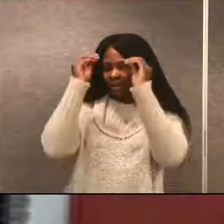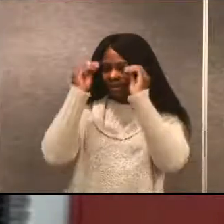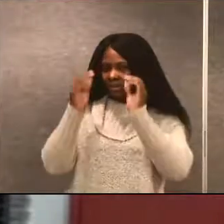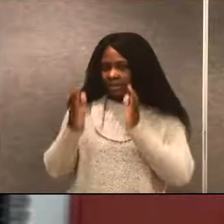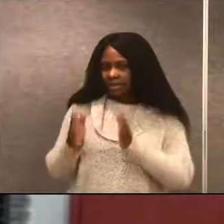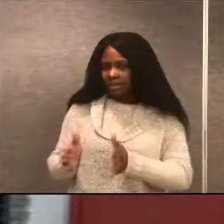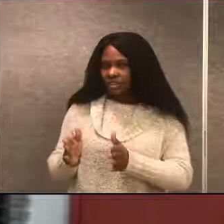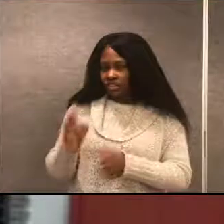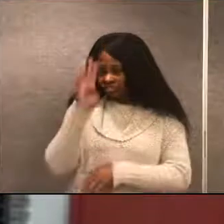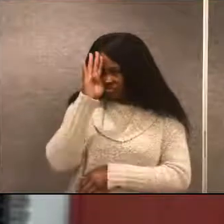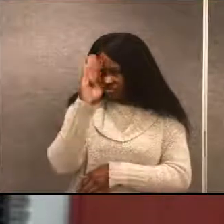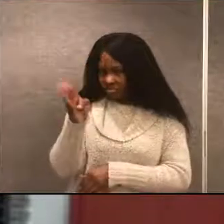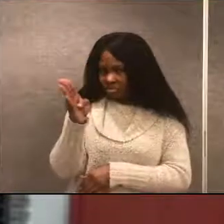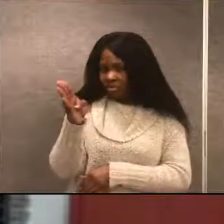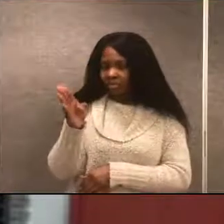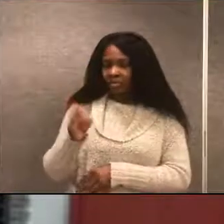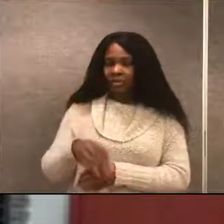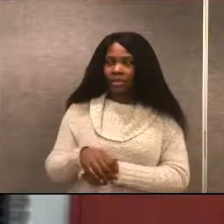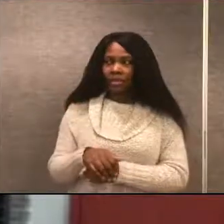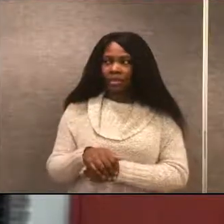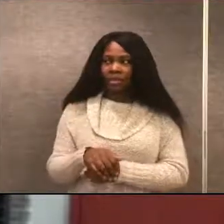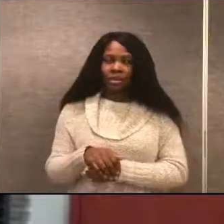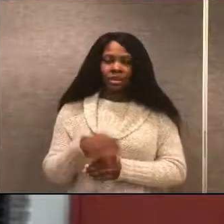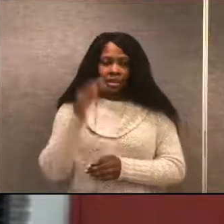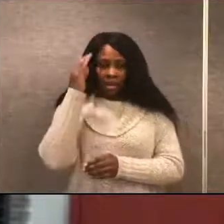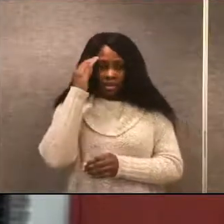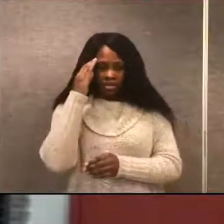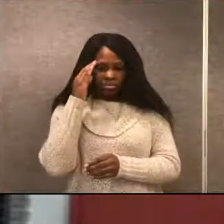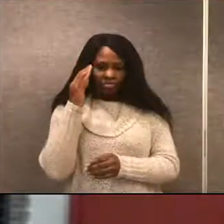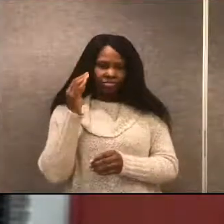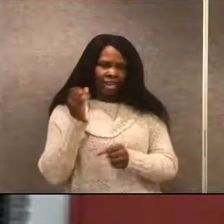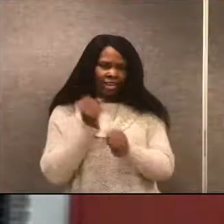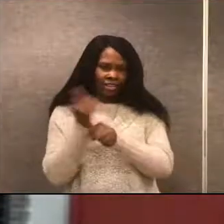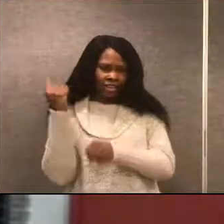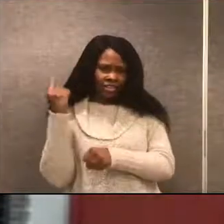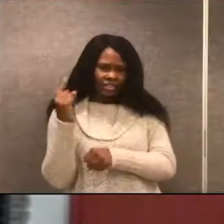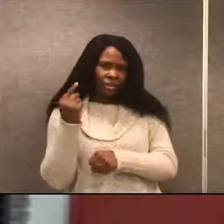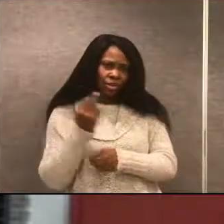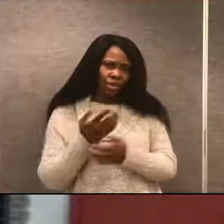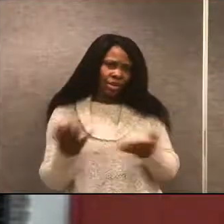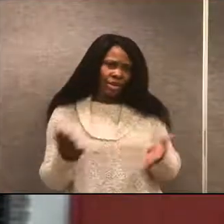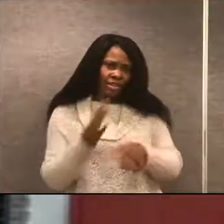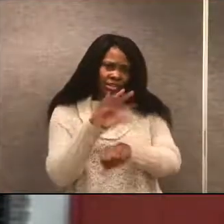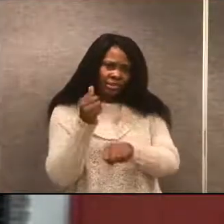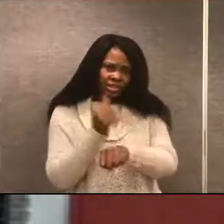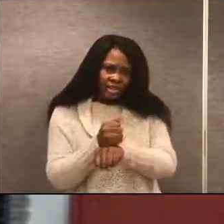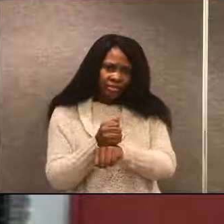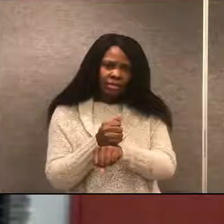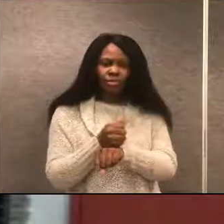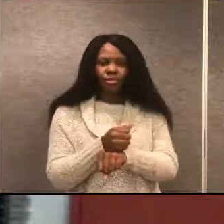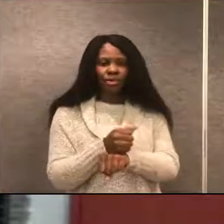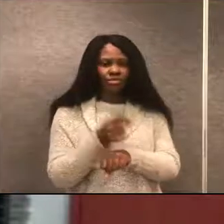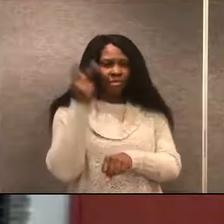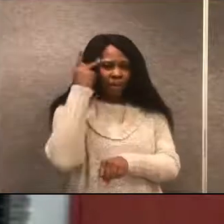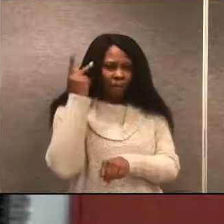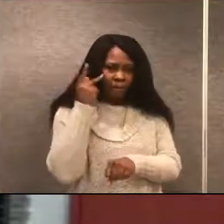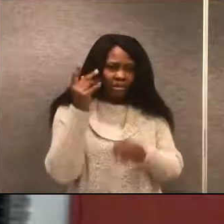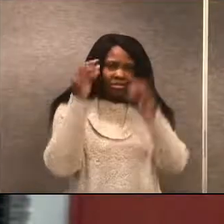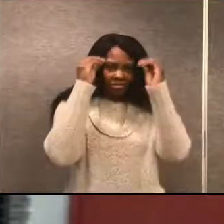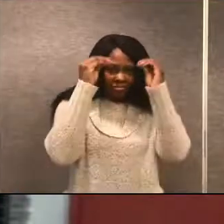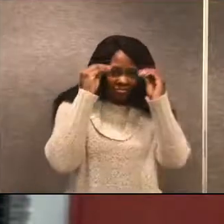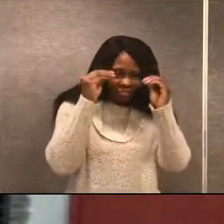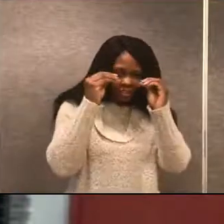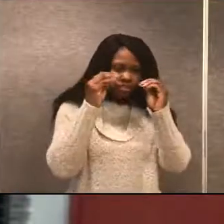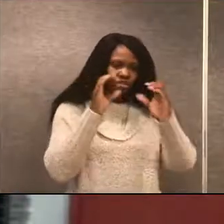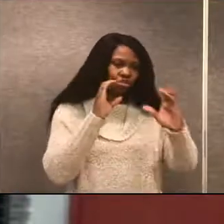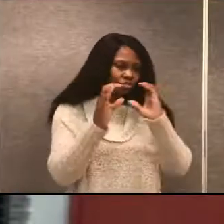that last year one of the mechanisms that was put in place was a teacher-parent communication with inside of